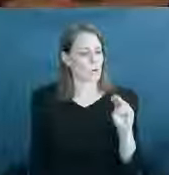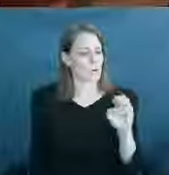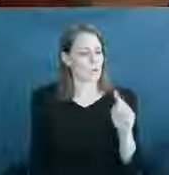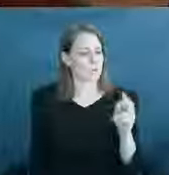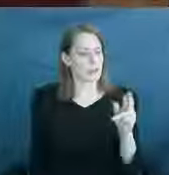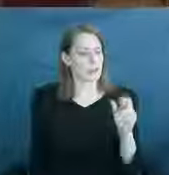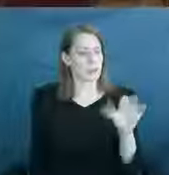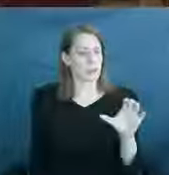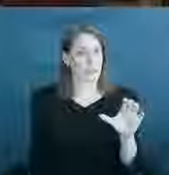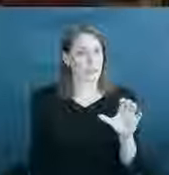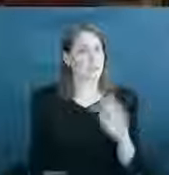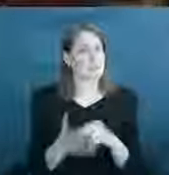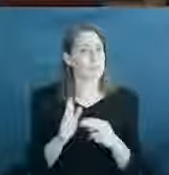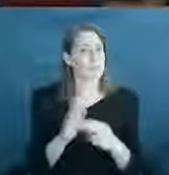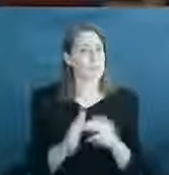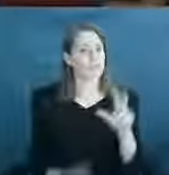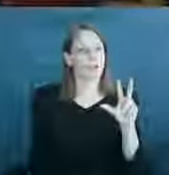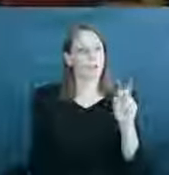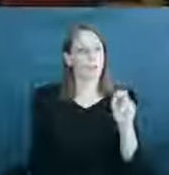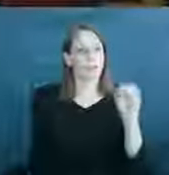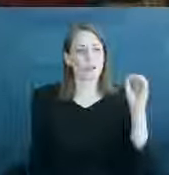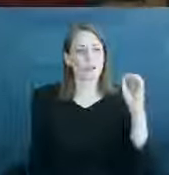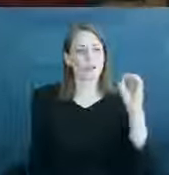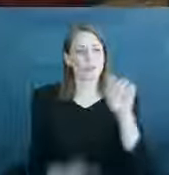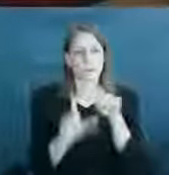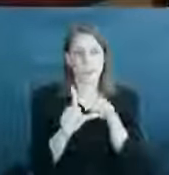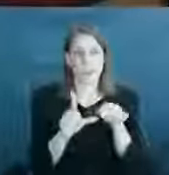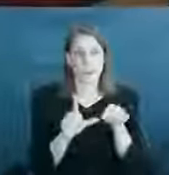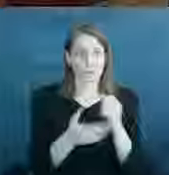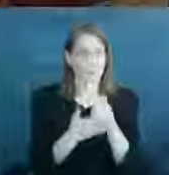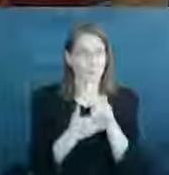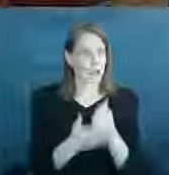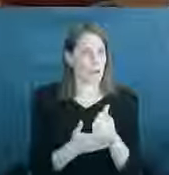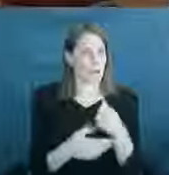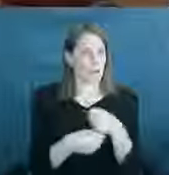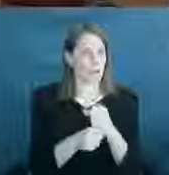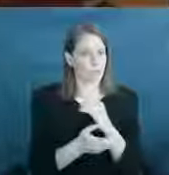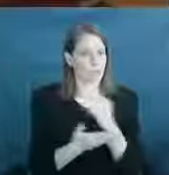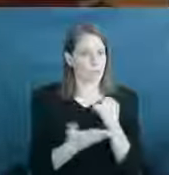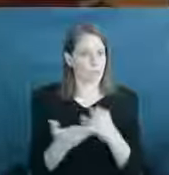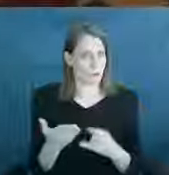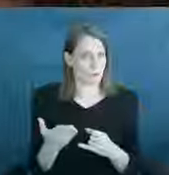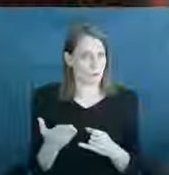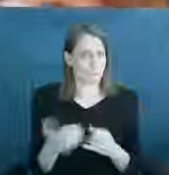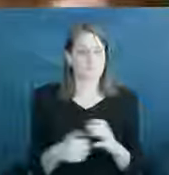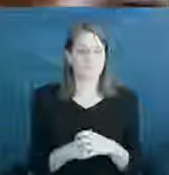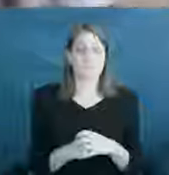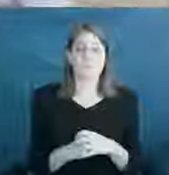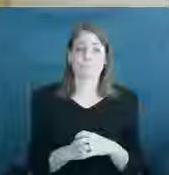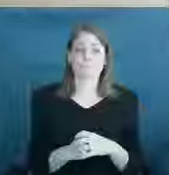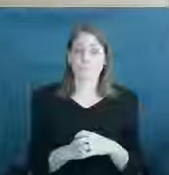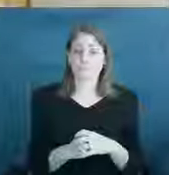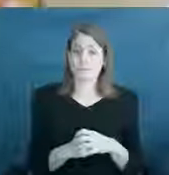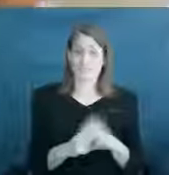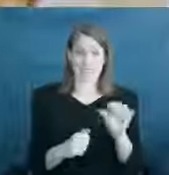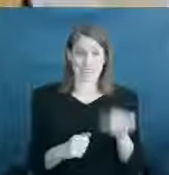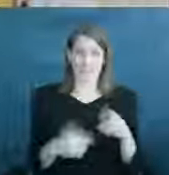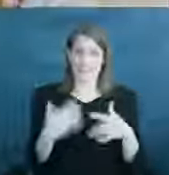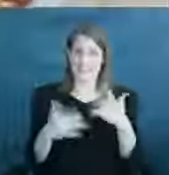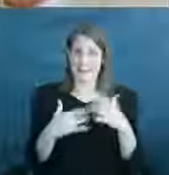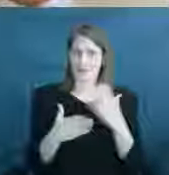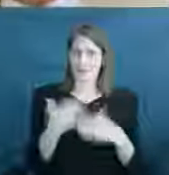Isometric. Yeah, well done. It's a funny word. It means 30-degree angles. That's helped you to produce those